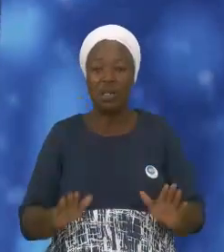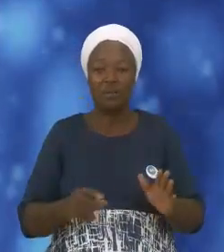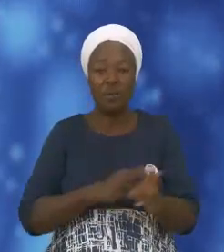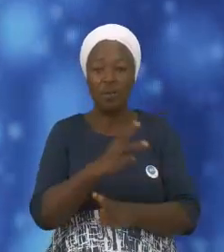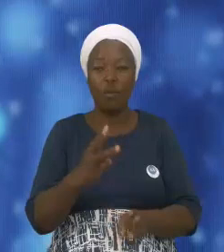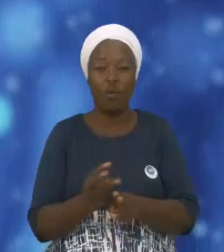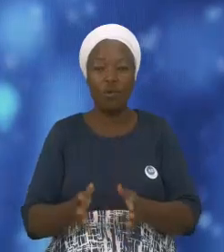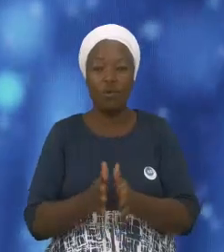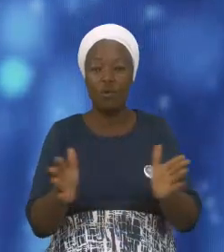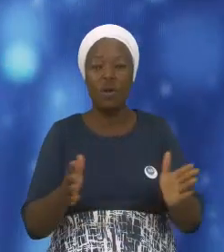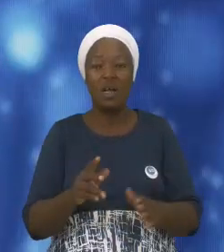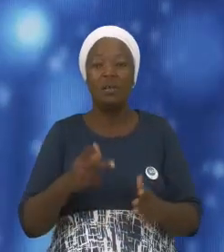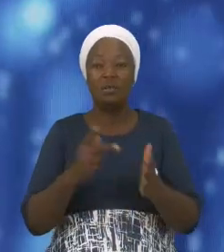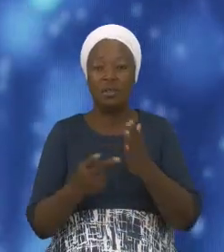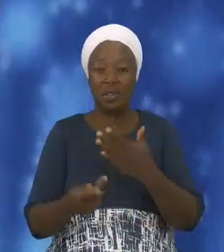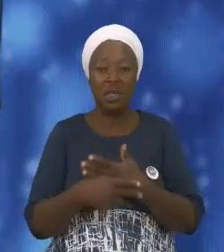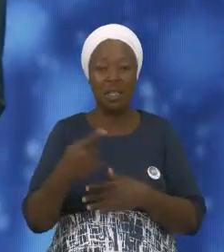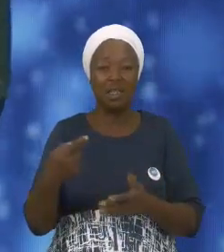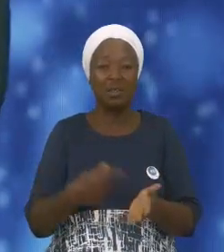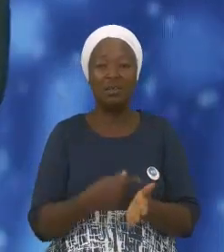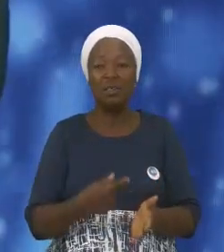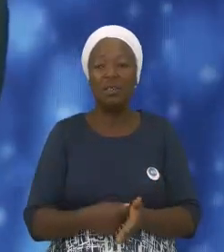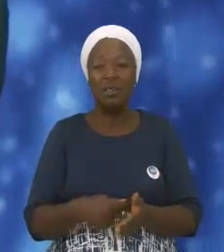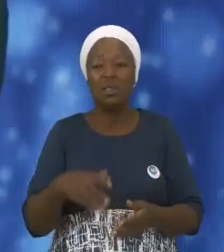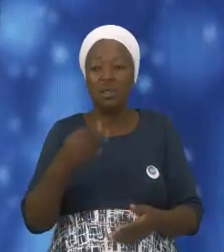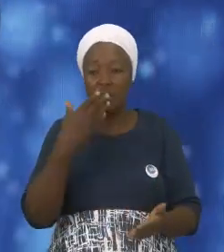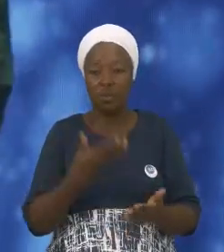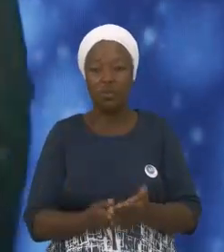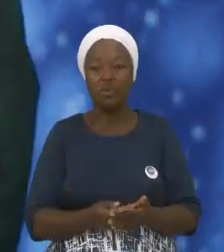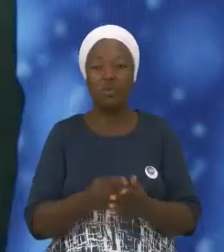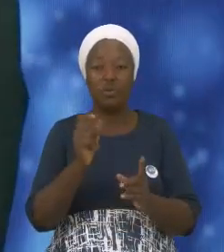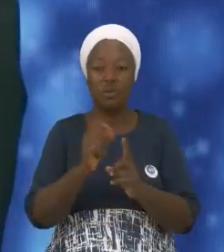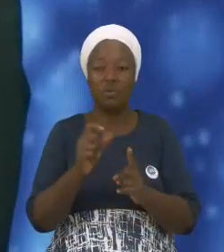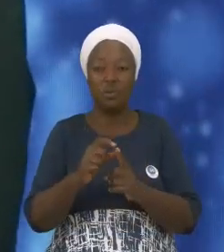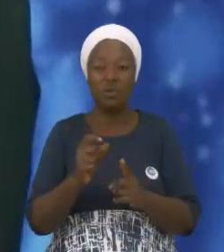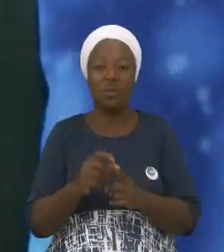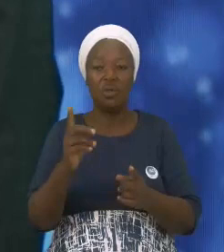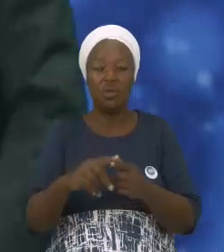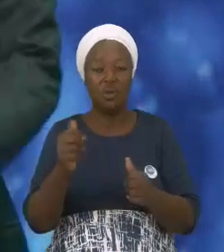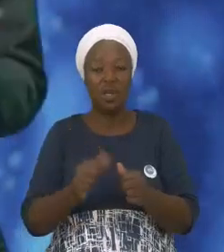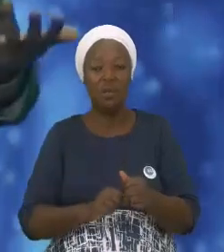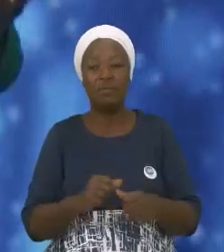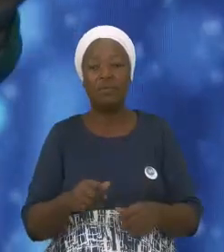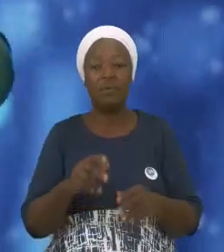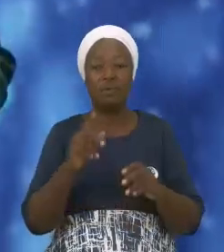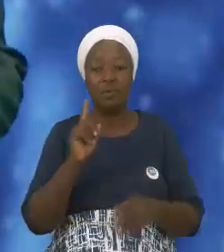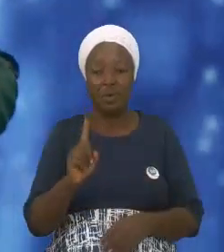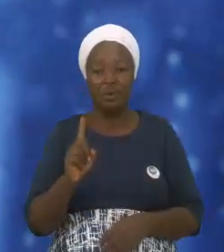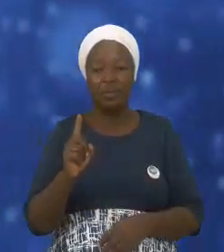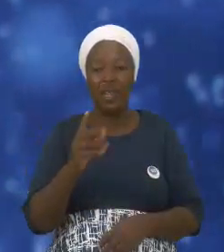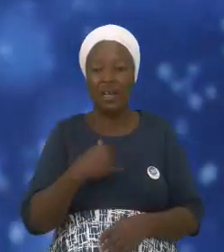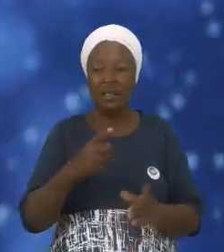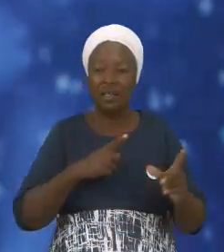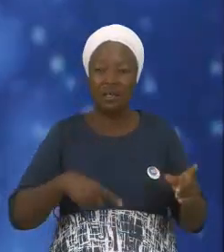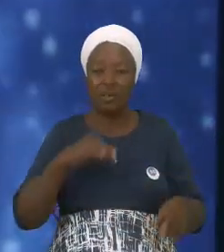the gospel, the good news, the glad tidings to every creature. And the Lord is still at